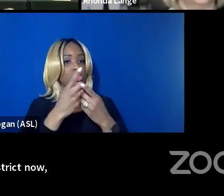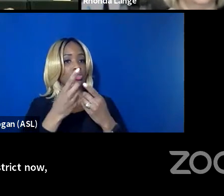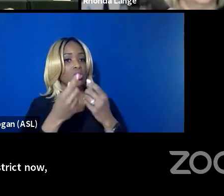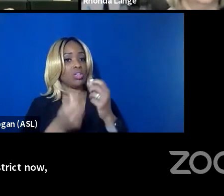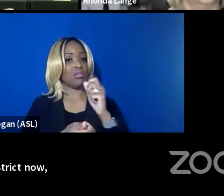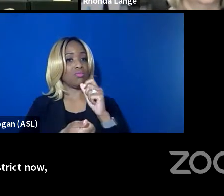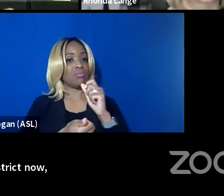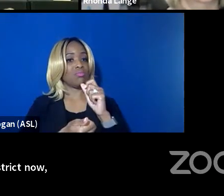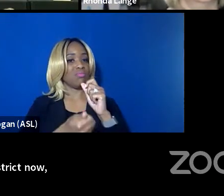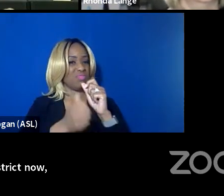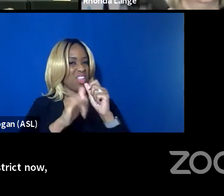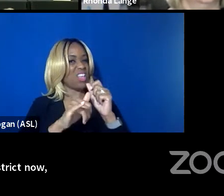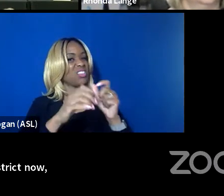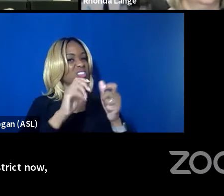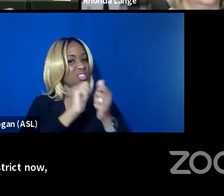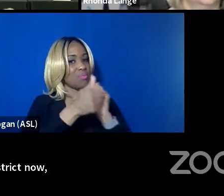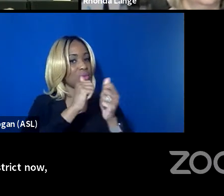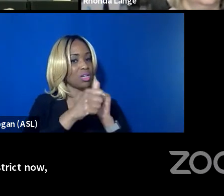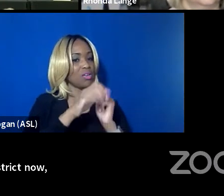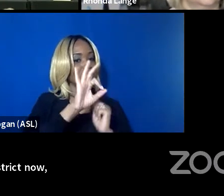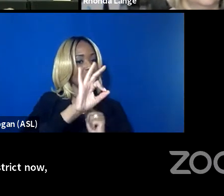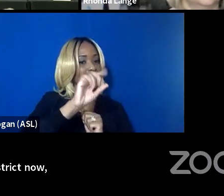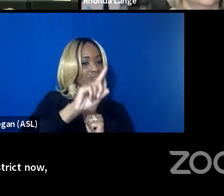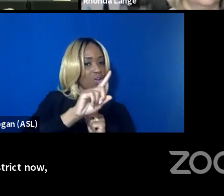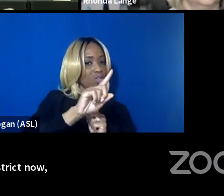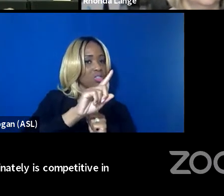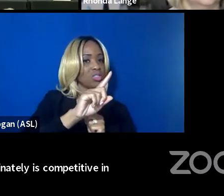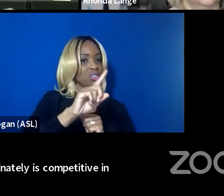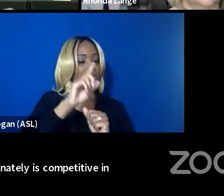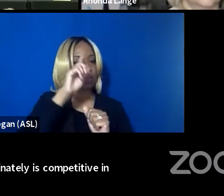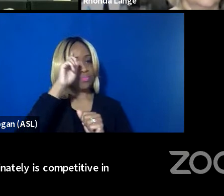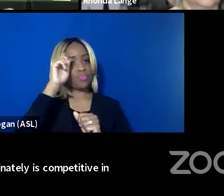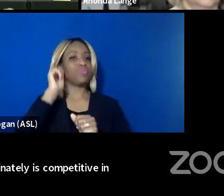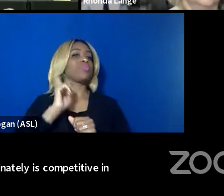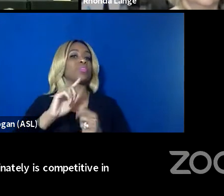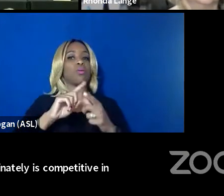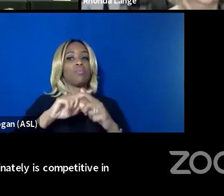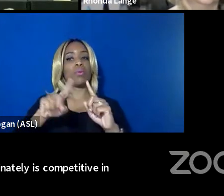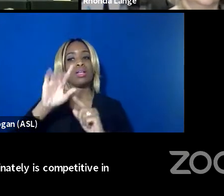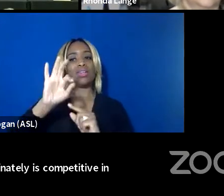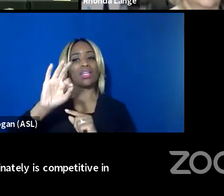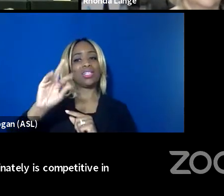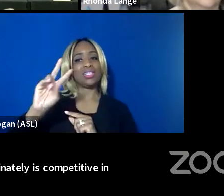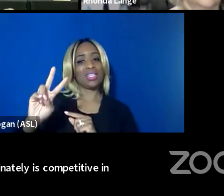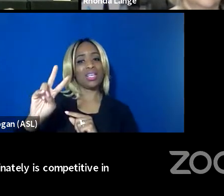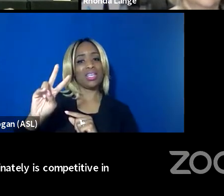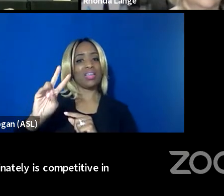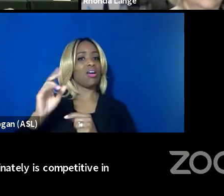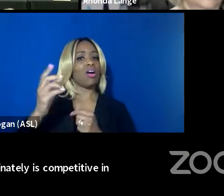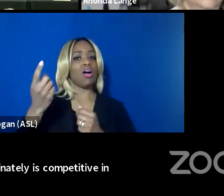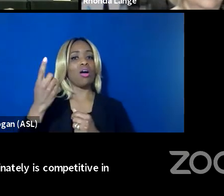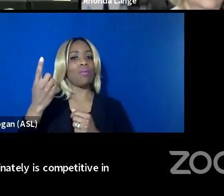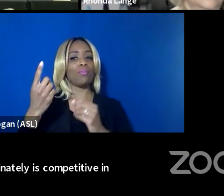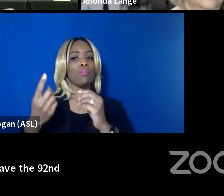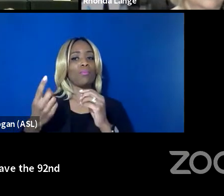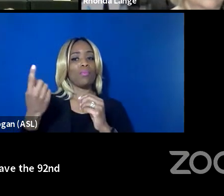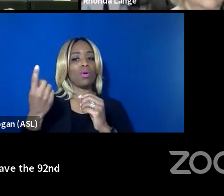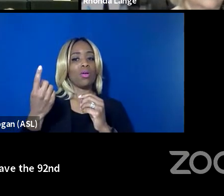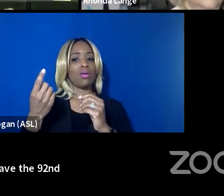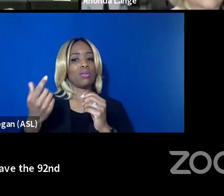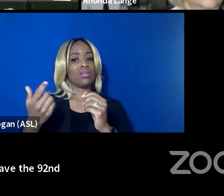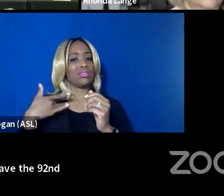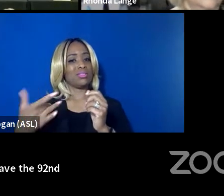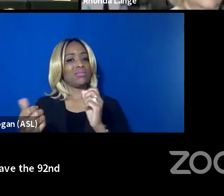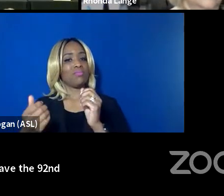is competitive in the 91st, and then you have the 92nd, which is almost always slanted more of a Democratic